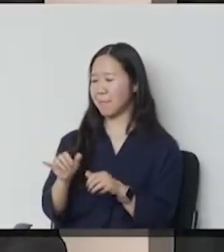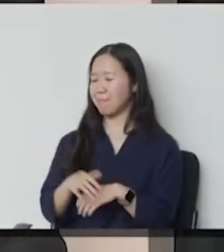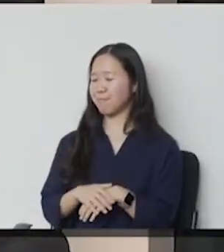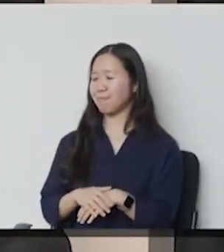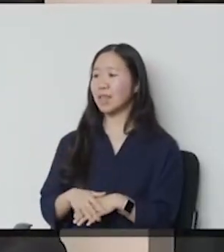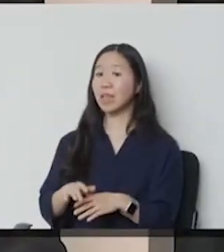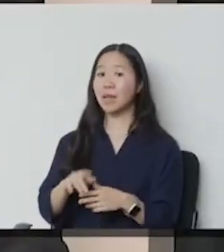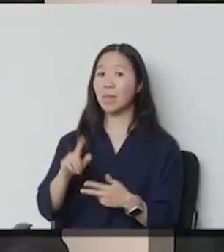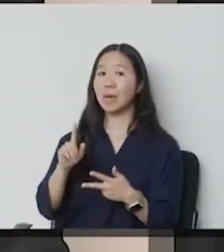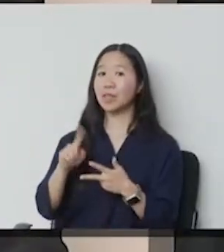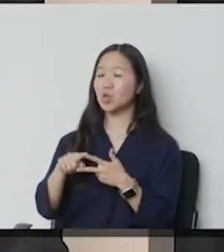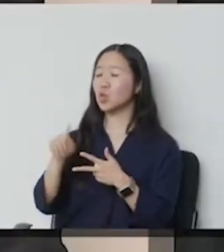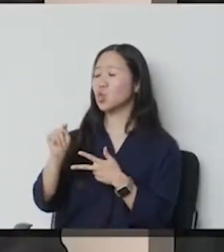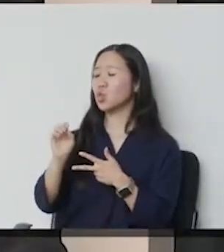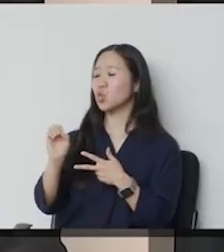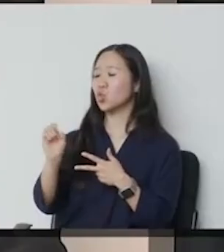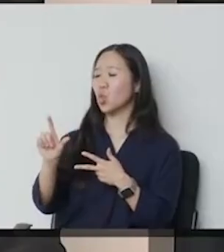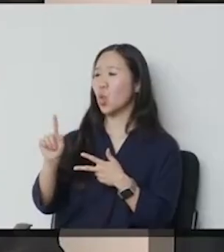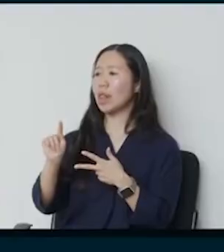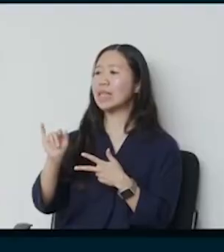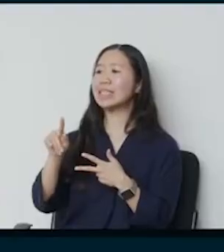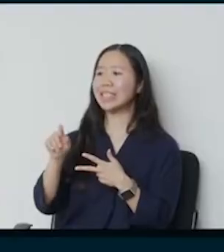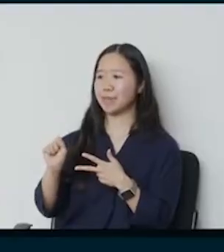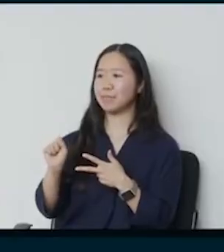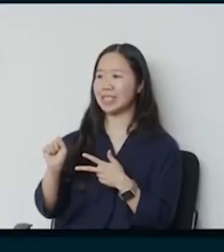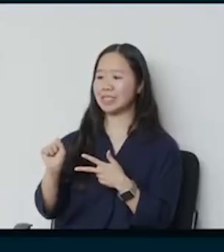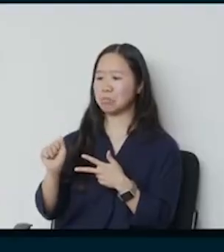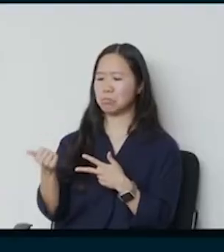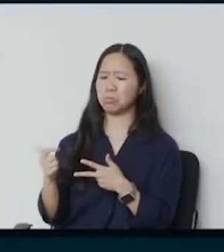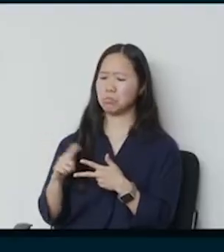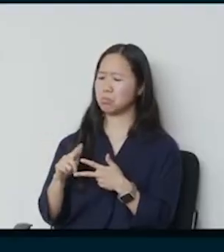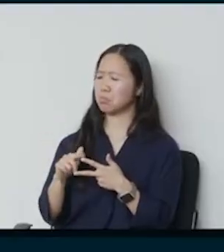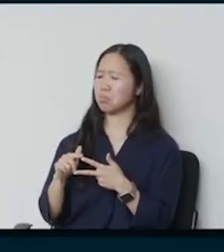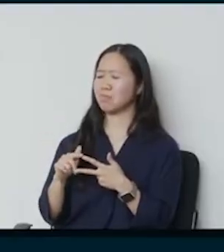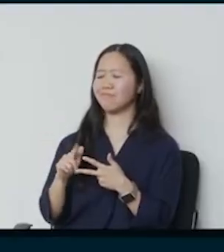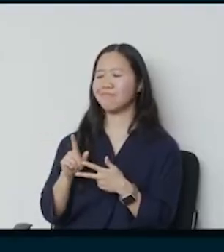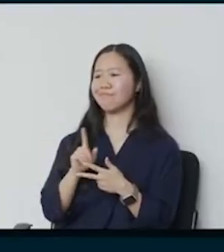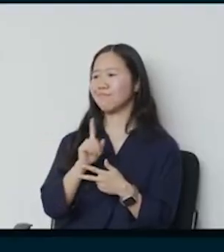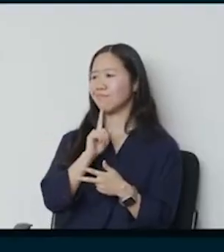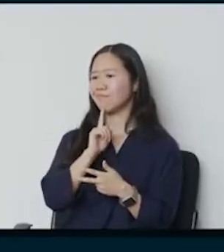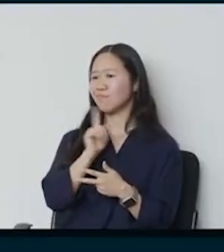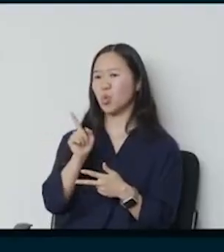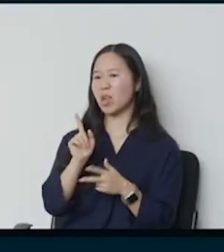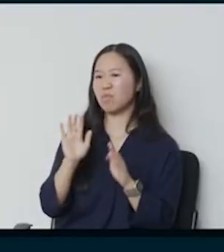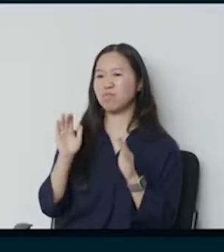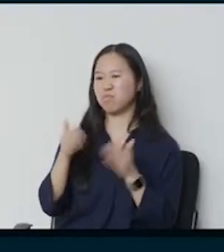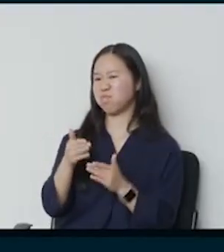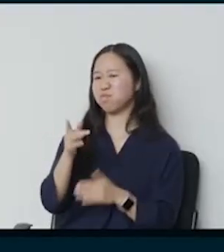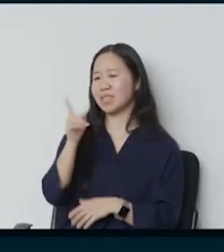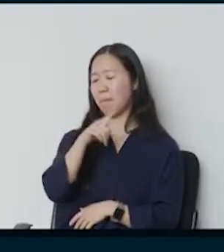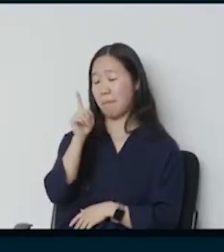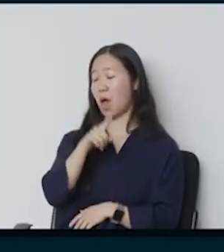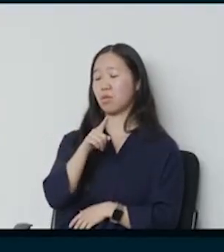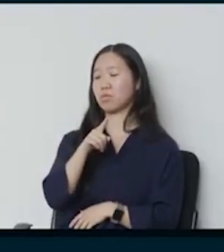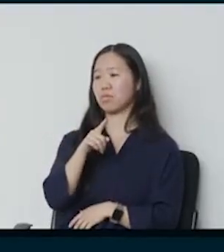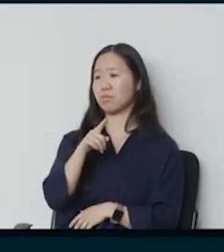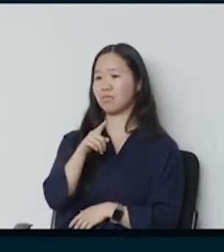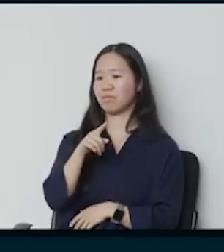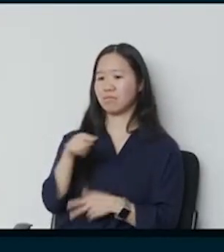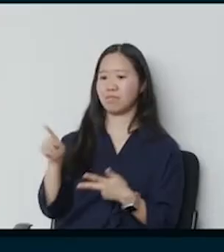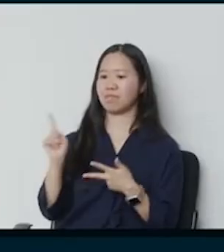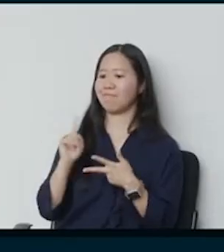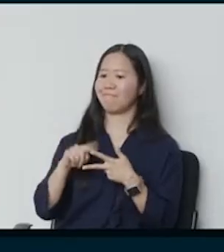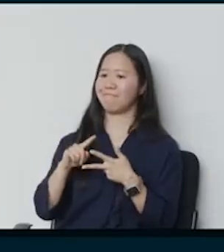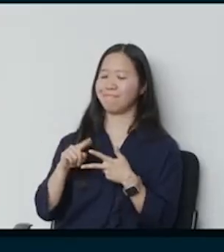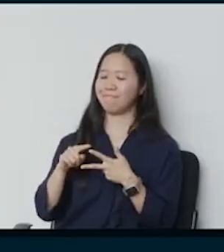one. Tooltips is a very mouse user thing, Tooltips are